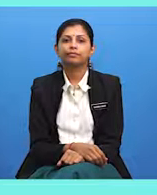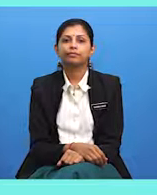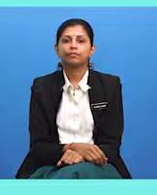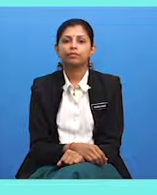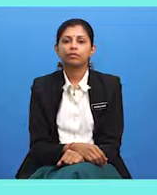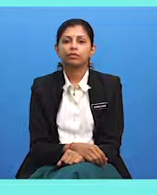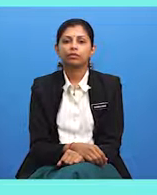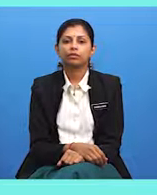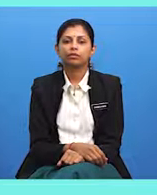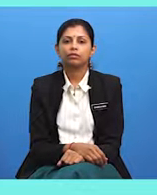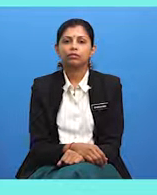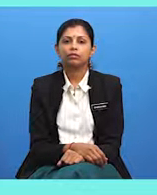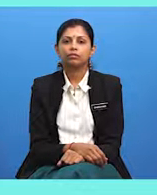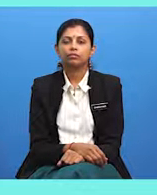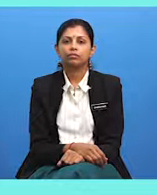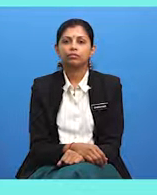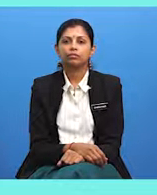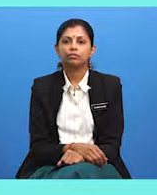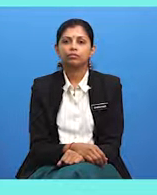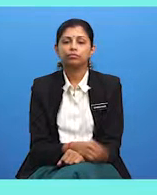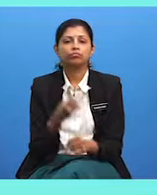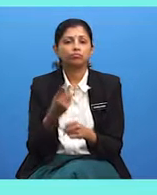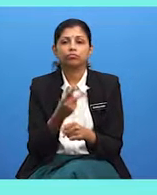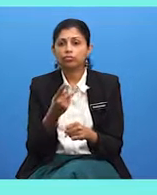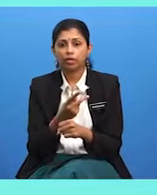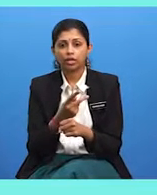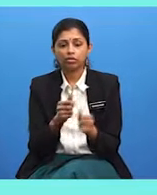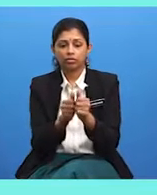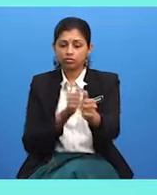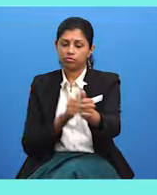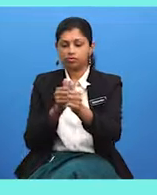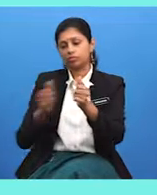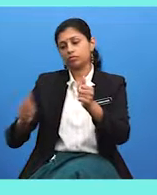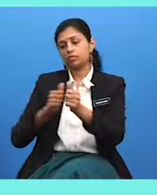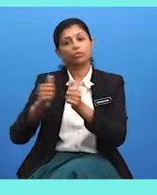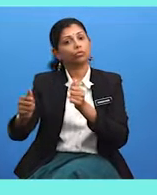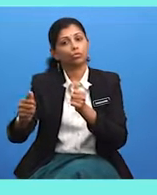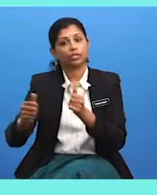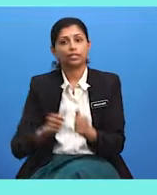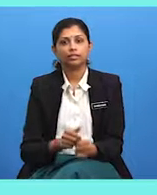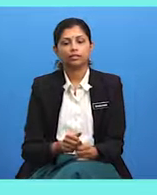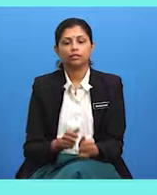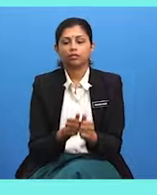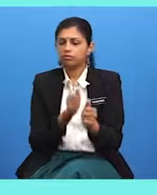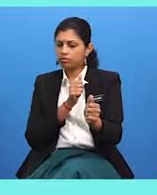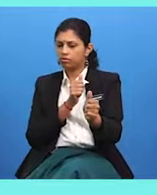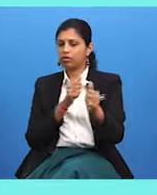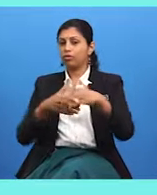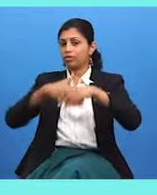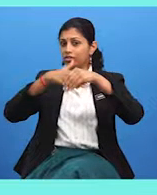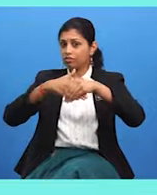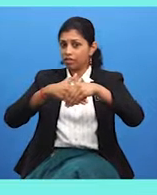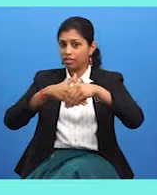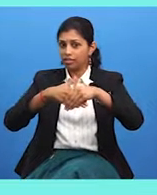Warn self and others to practice social distancing and avoid shaking